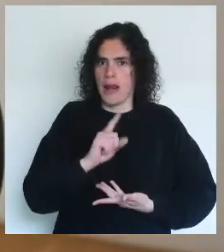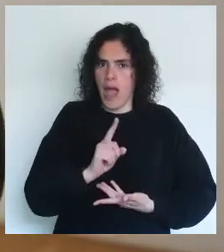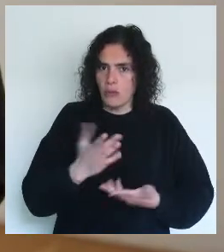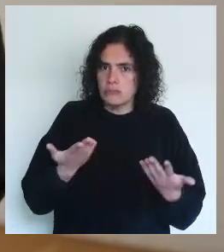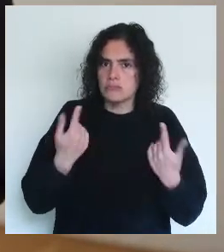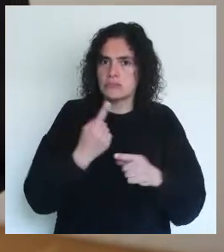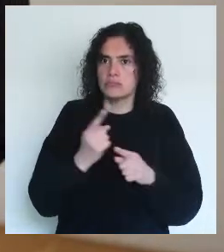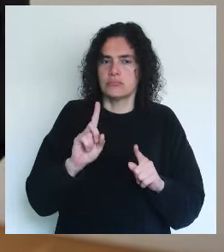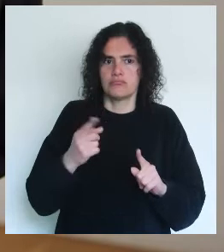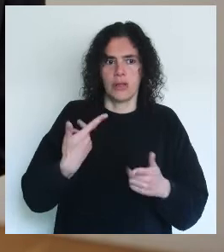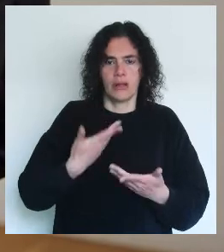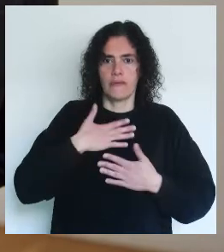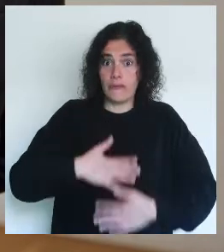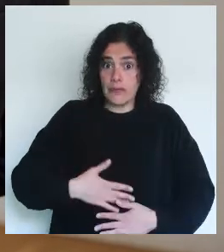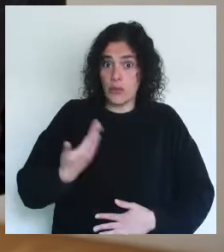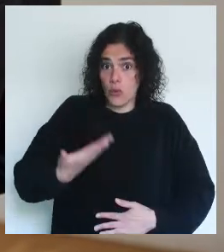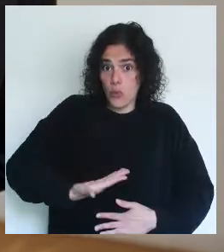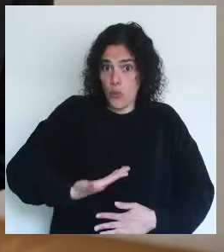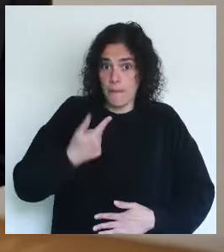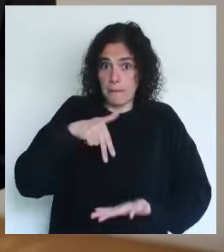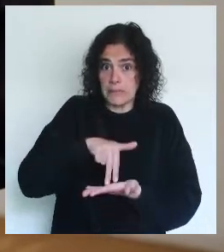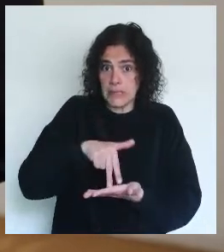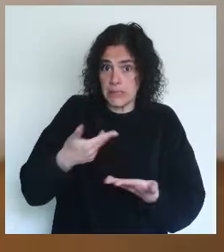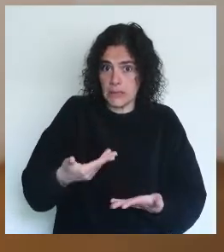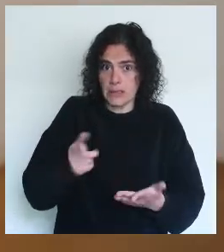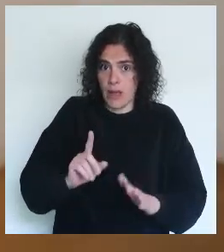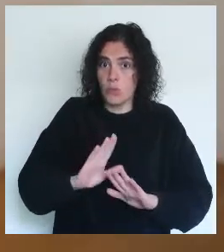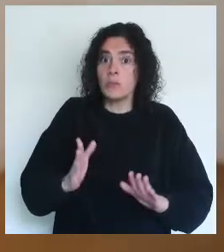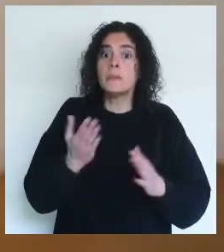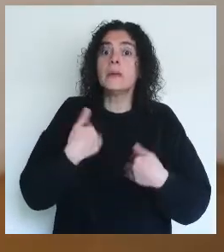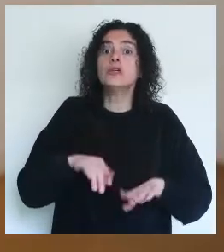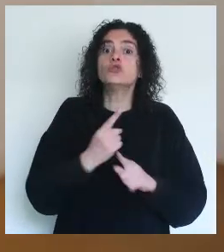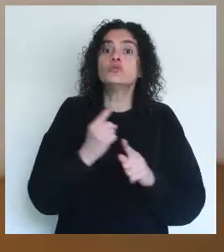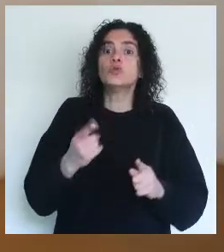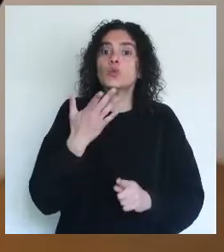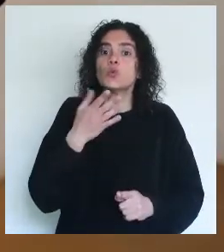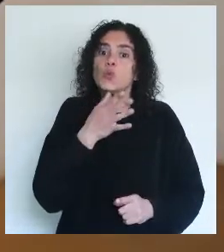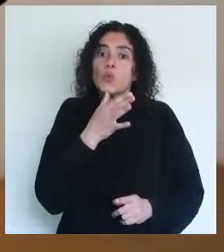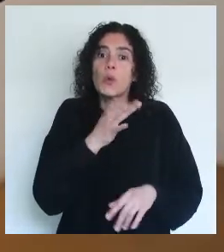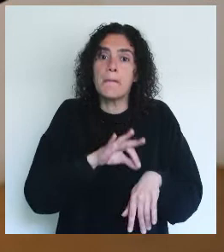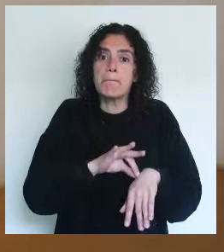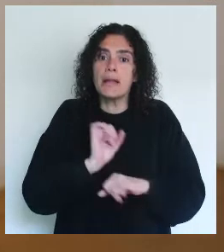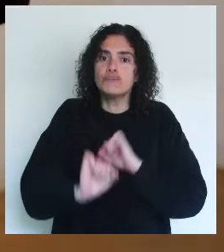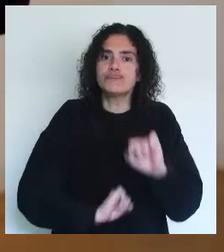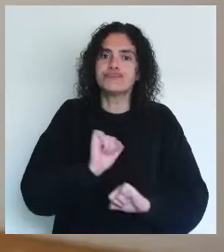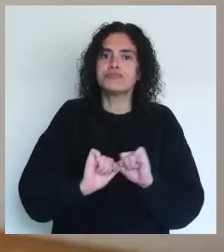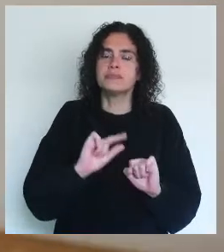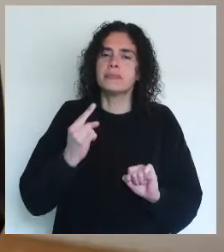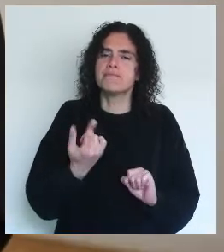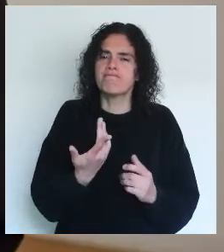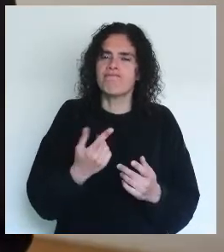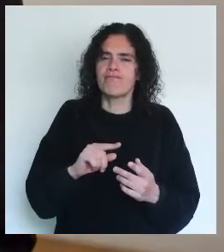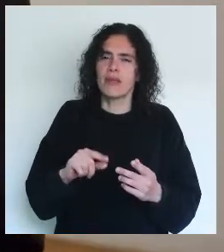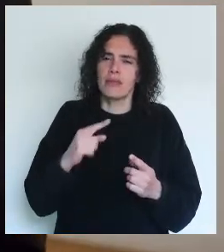exist, not because he's not physically present, but because the color of his skin makes